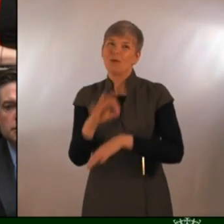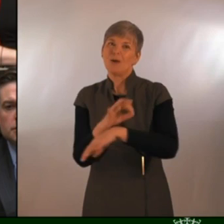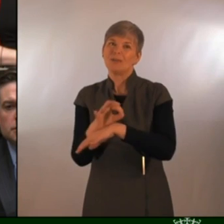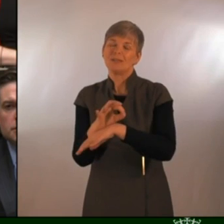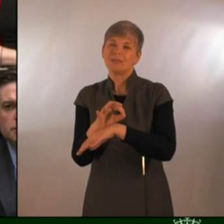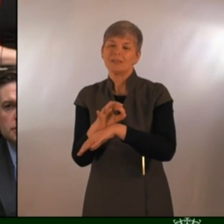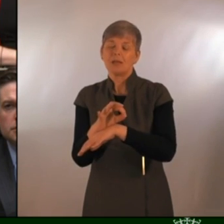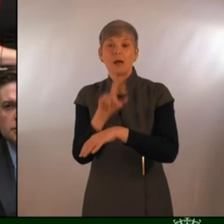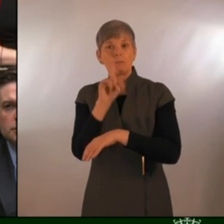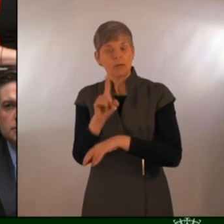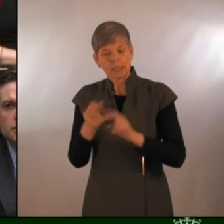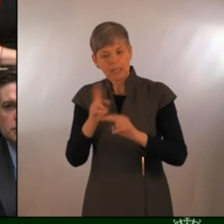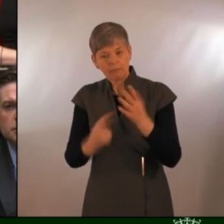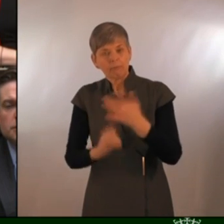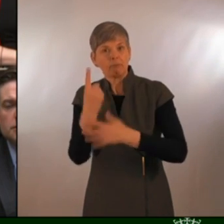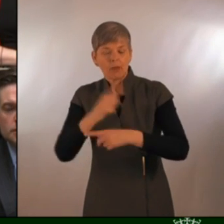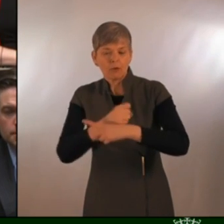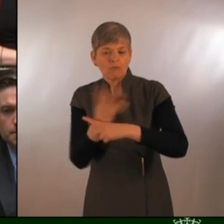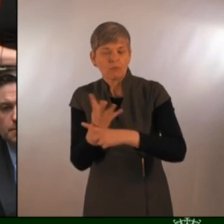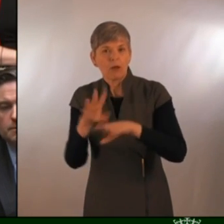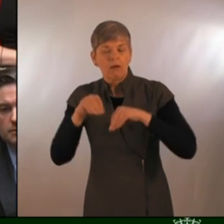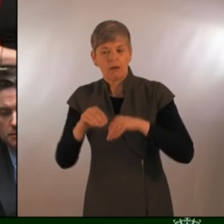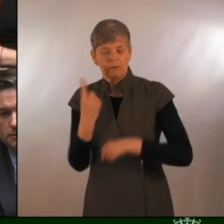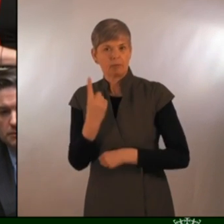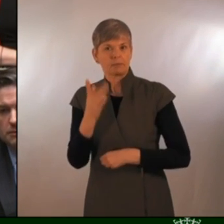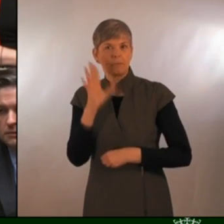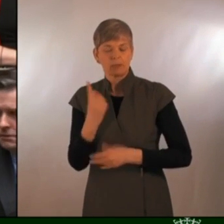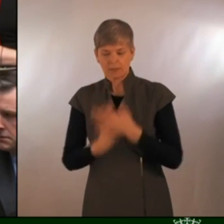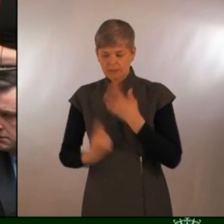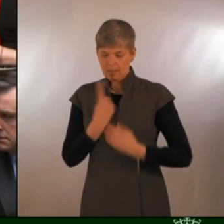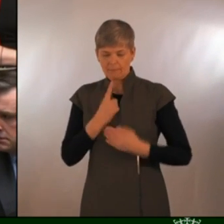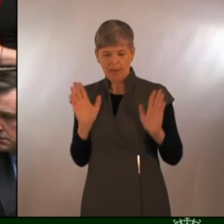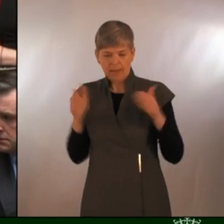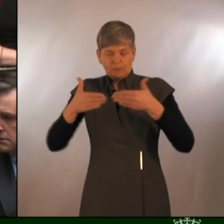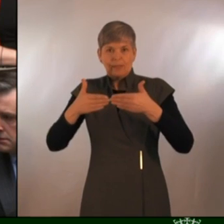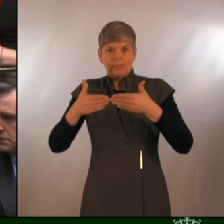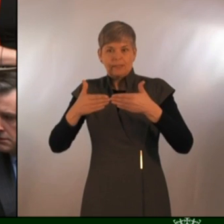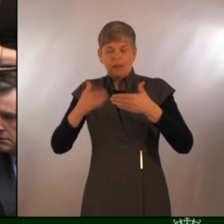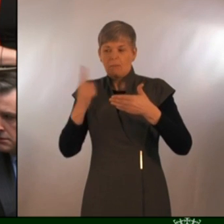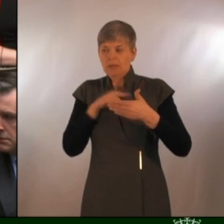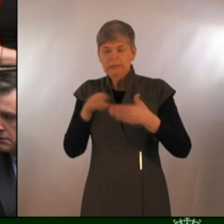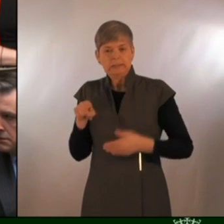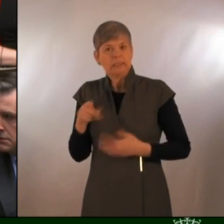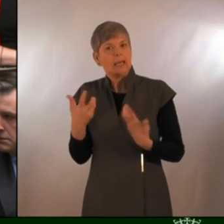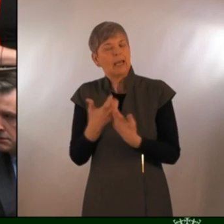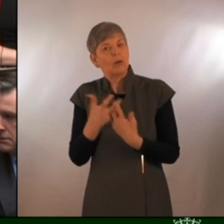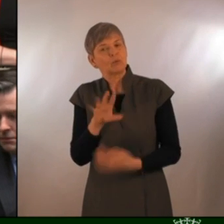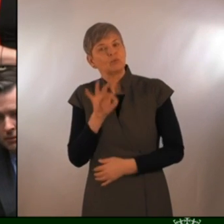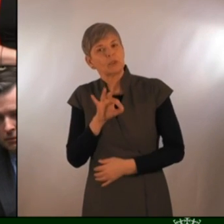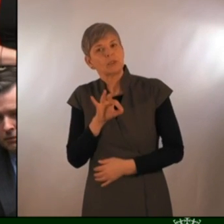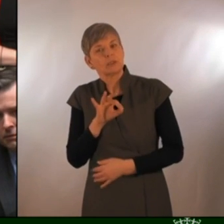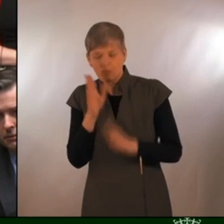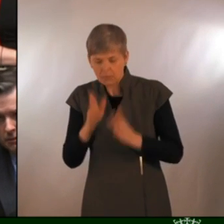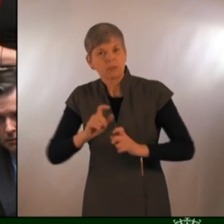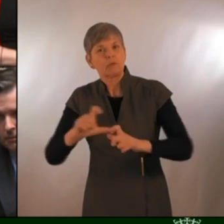self-isolate if they experience symptoms of coronavirus. But many may feel they have no choice but to continue working. Will the